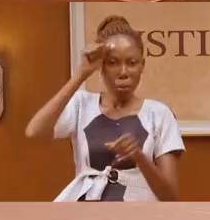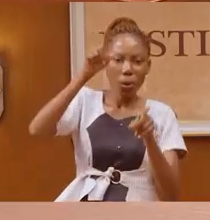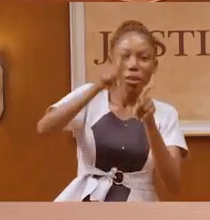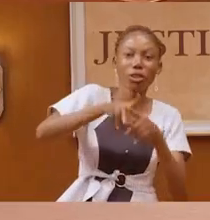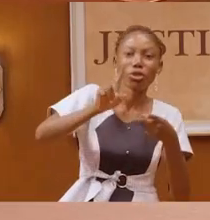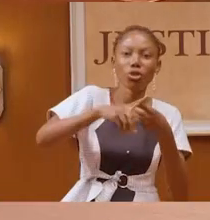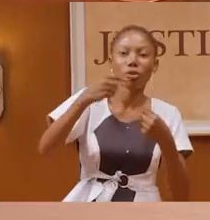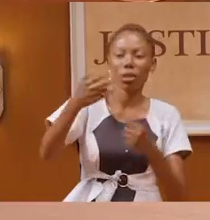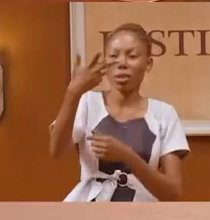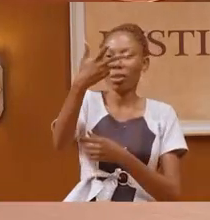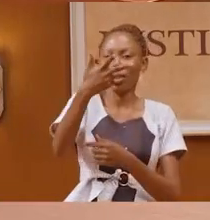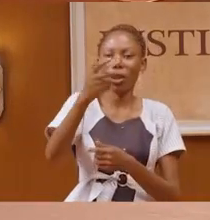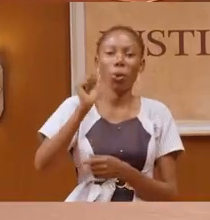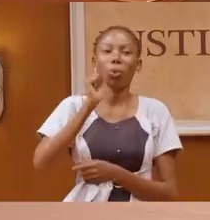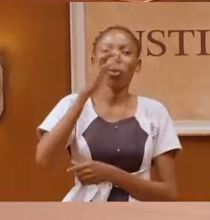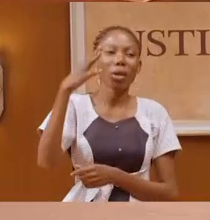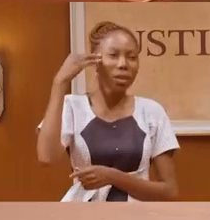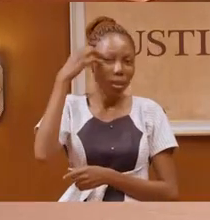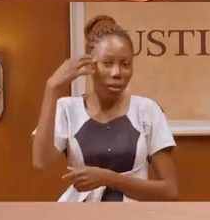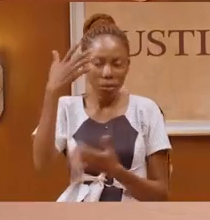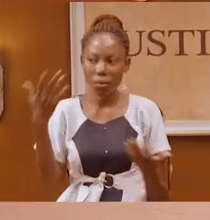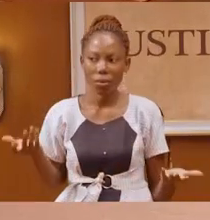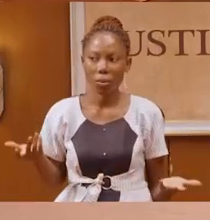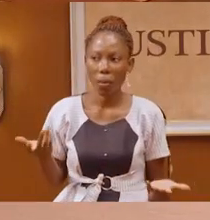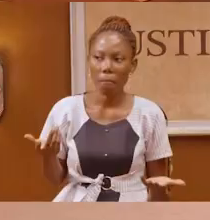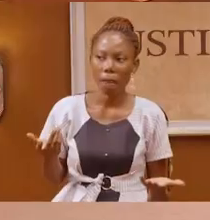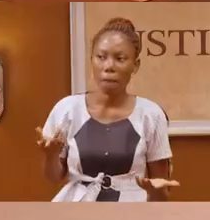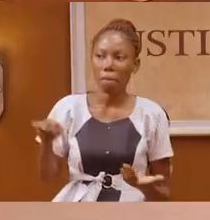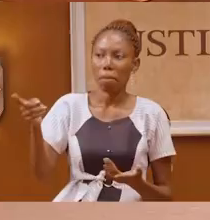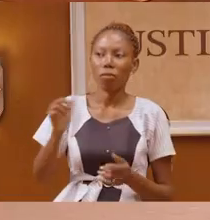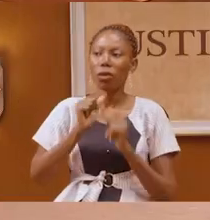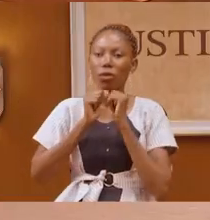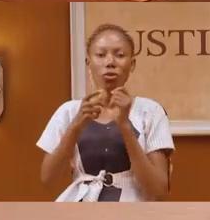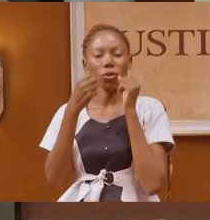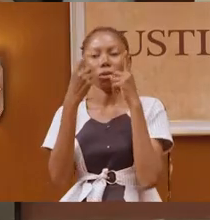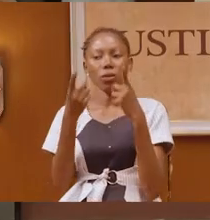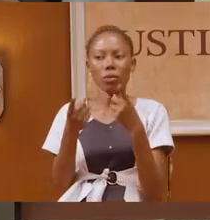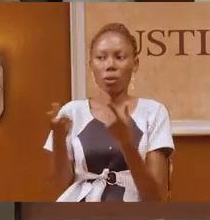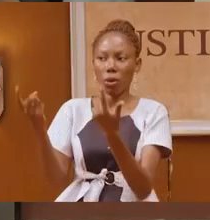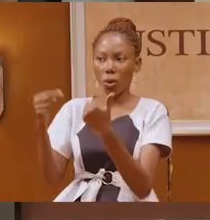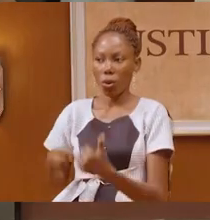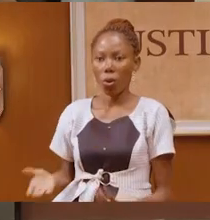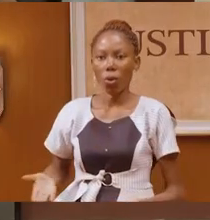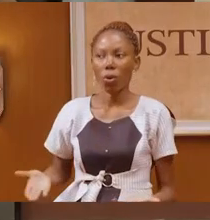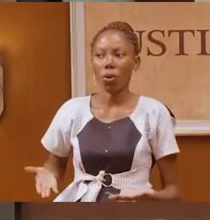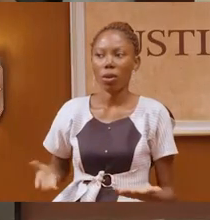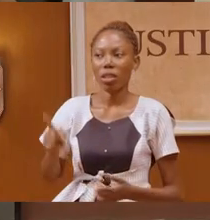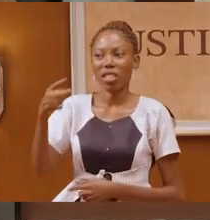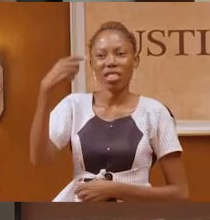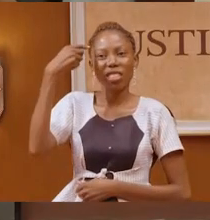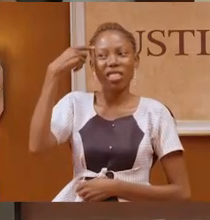the so-and-so people. So I know it's not by surprise. I know that coming here, she thought that